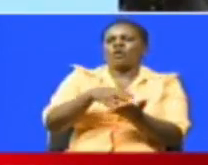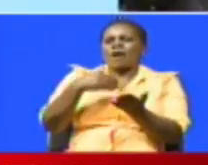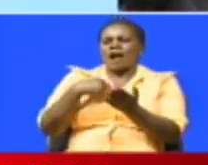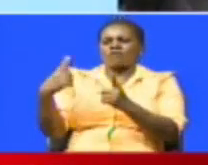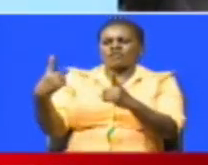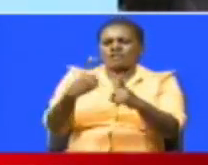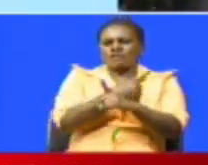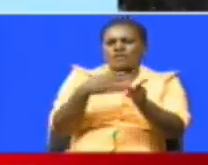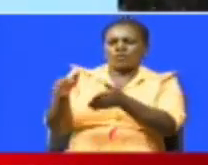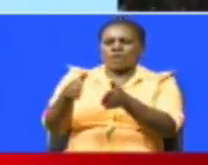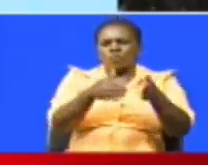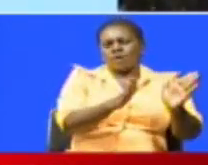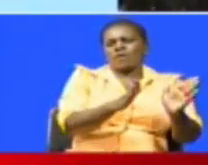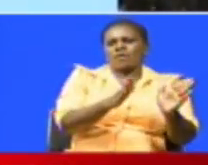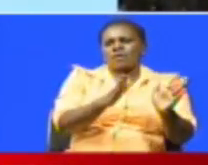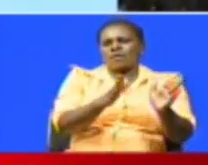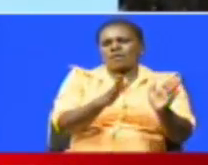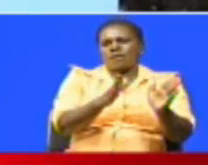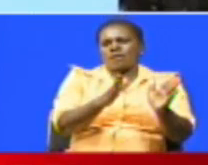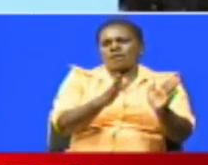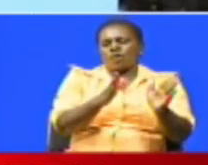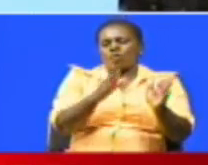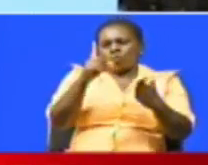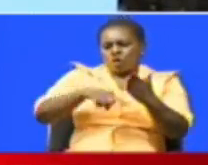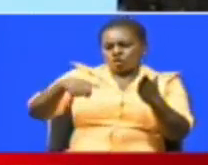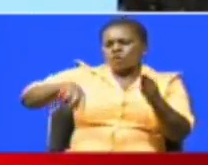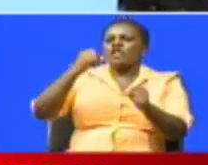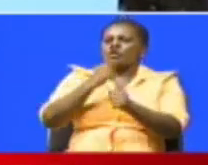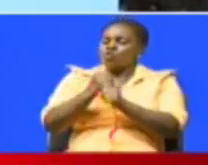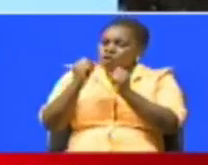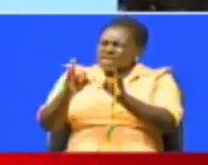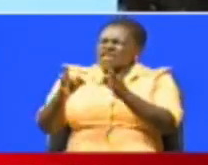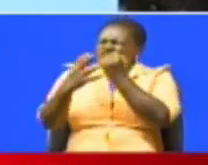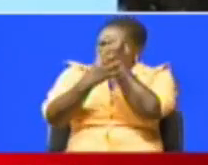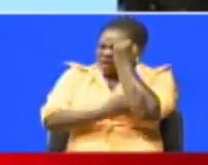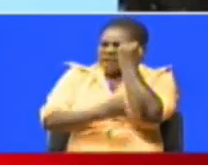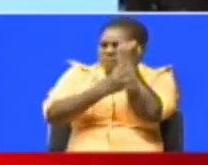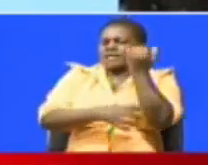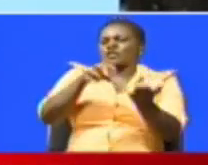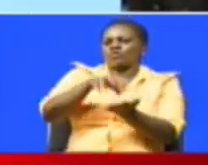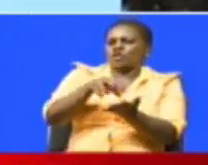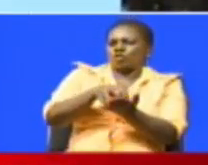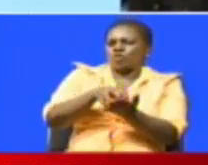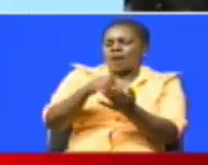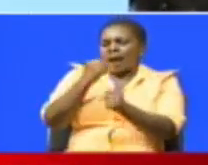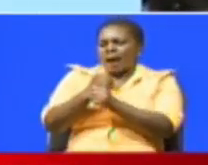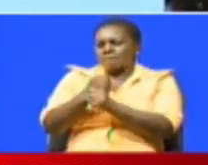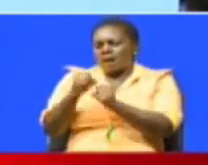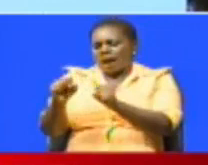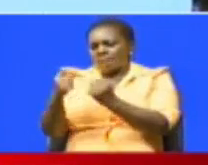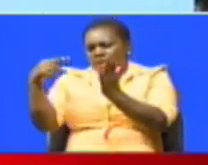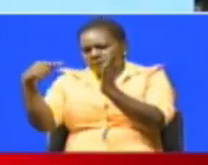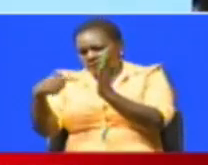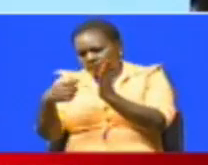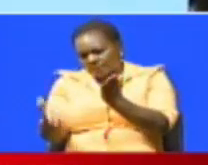different modeling versions of what we are going to do. When this happens, this is what you do. When this happens, this is what you do.